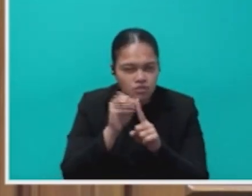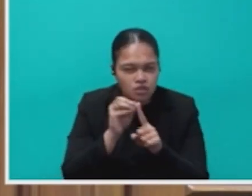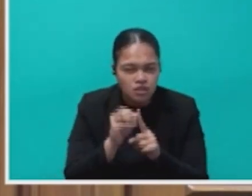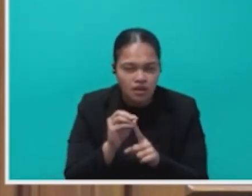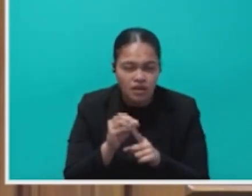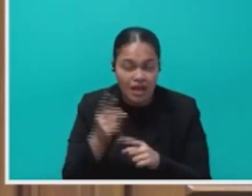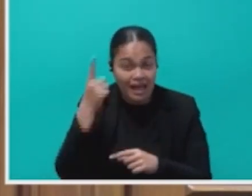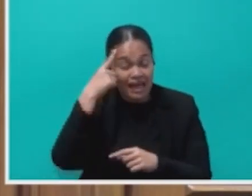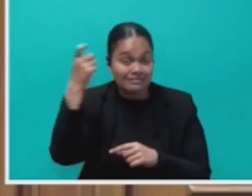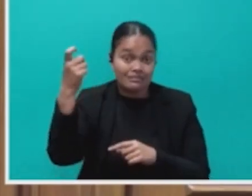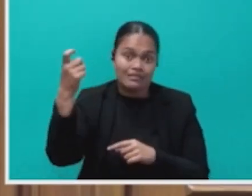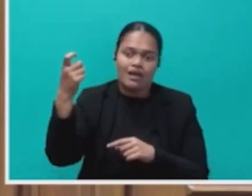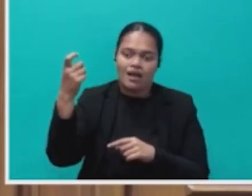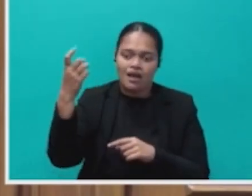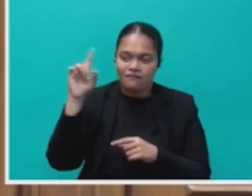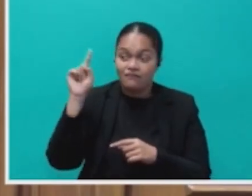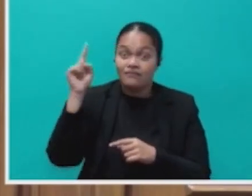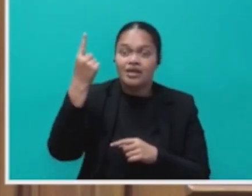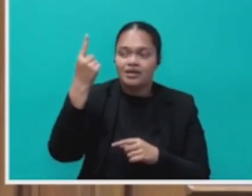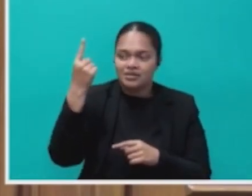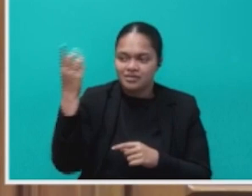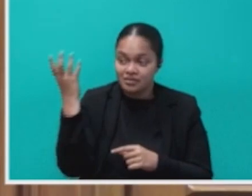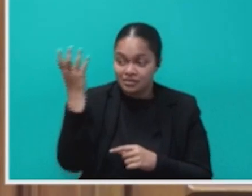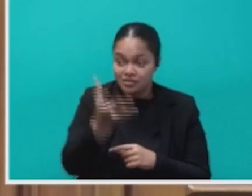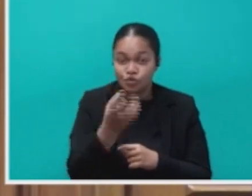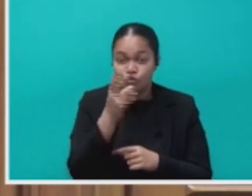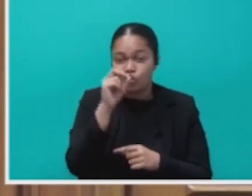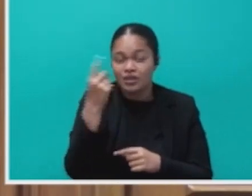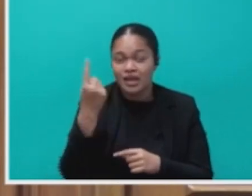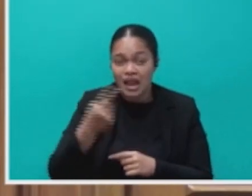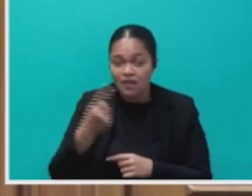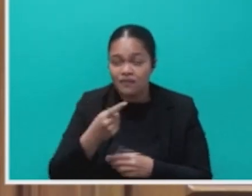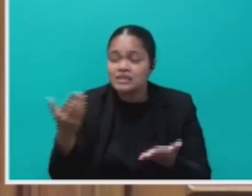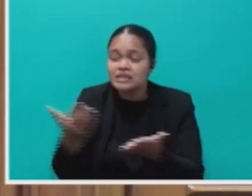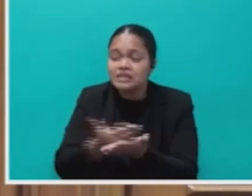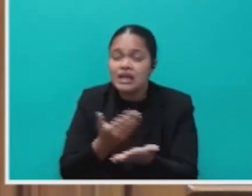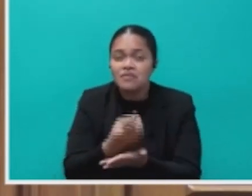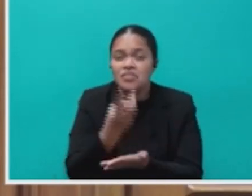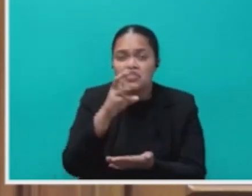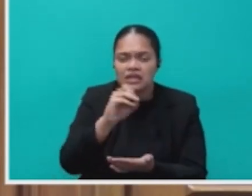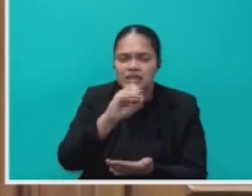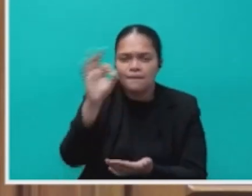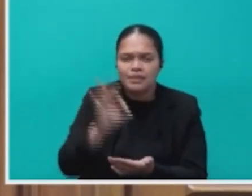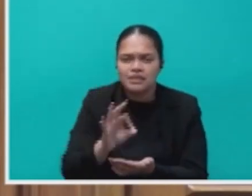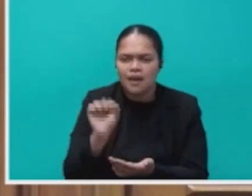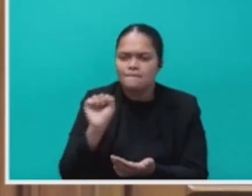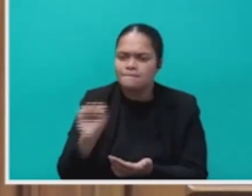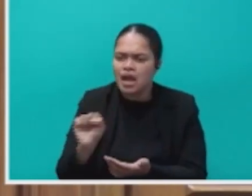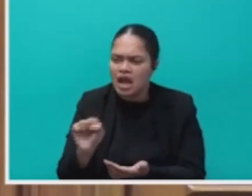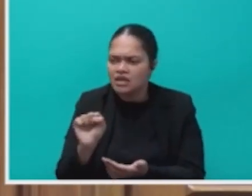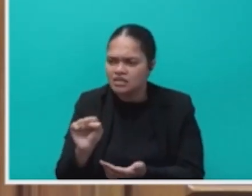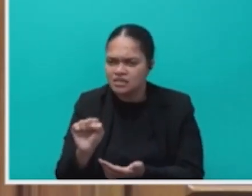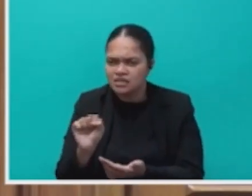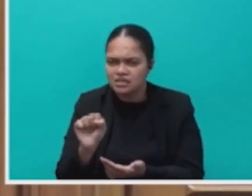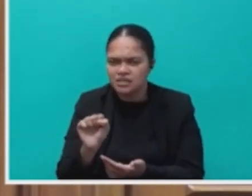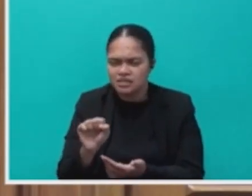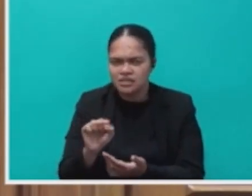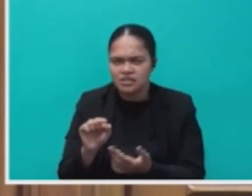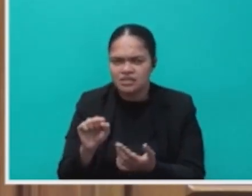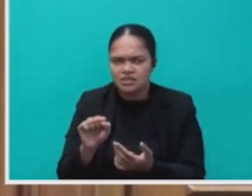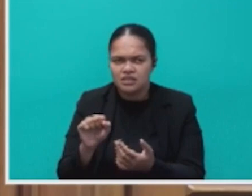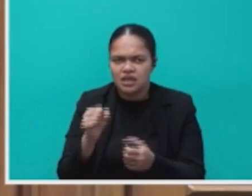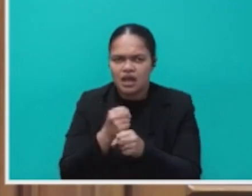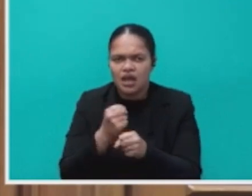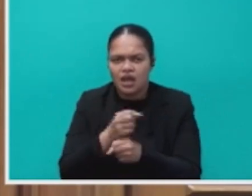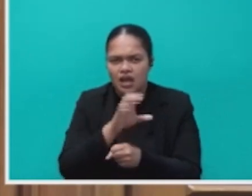the idea first came in 2011 was to save the 30% bus operators' income that goes